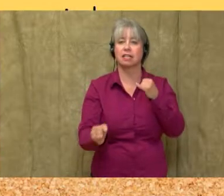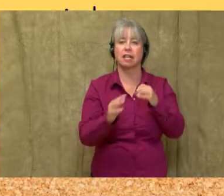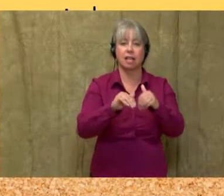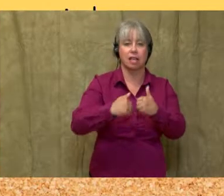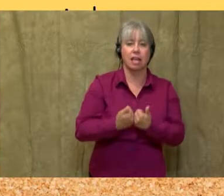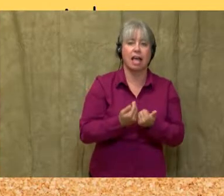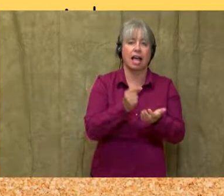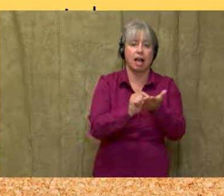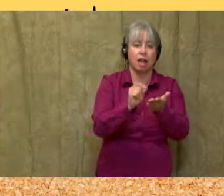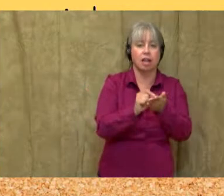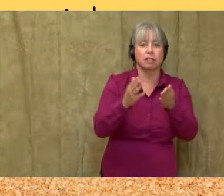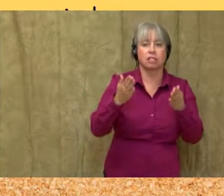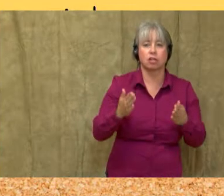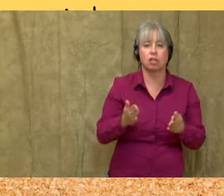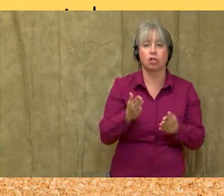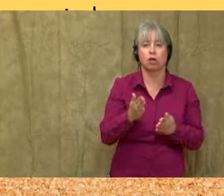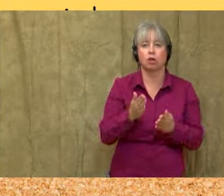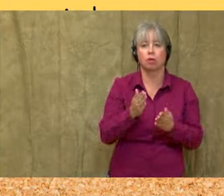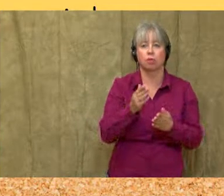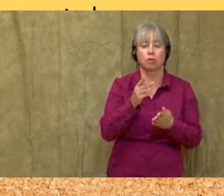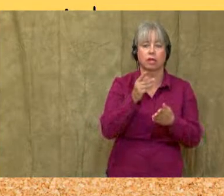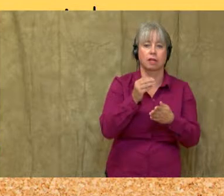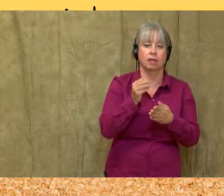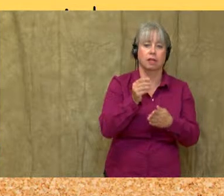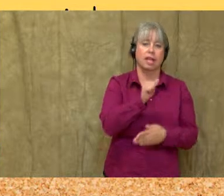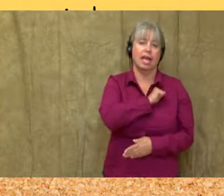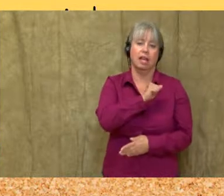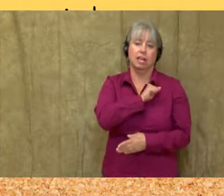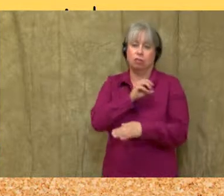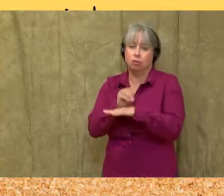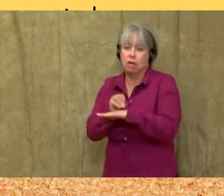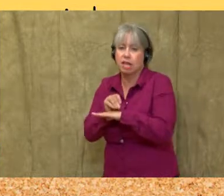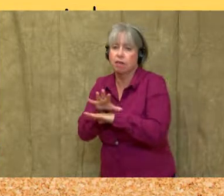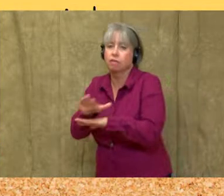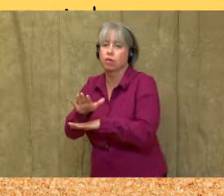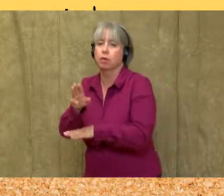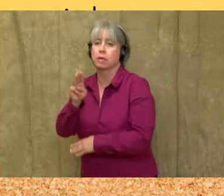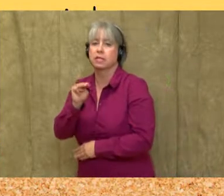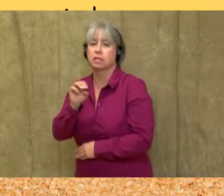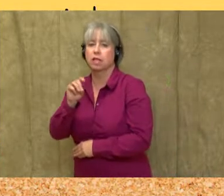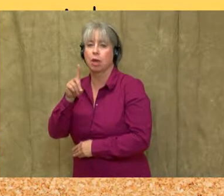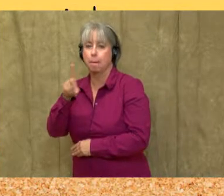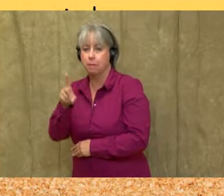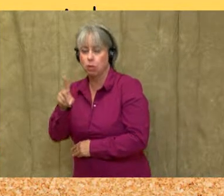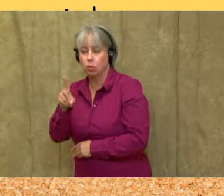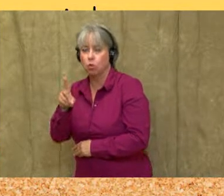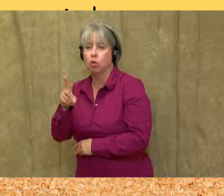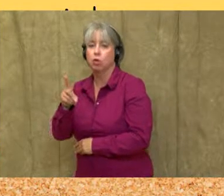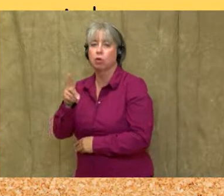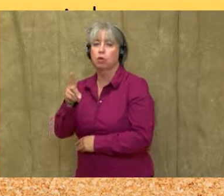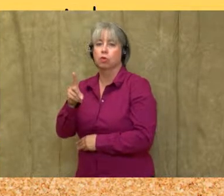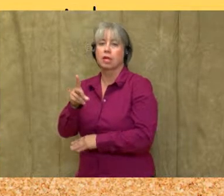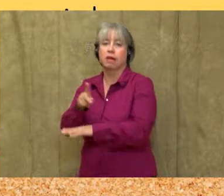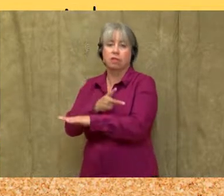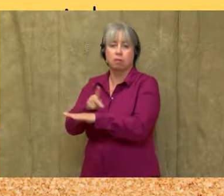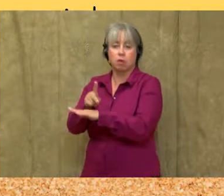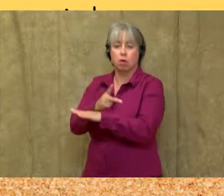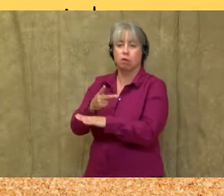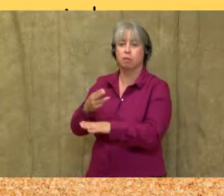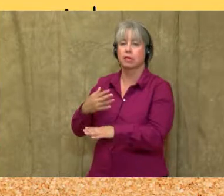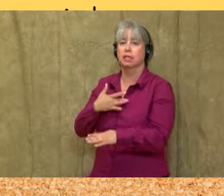the author's tone influence the mood of the poem? Now, mood is the response that we feel emotionally as we're